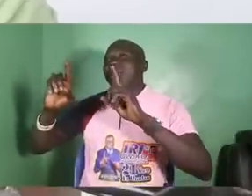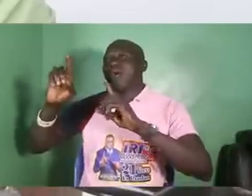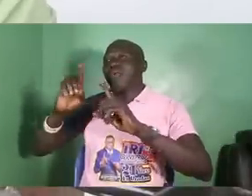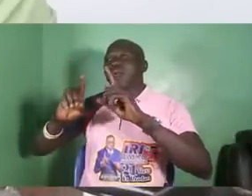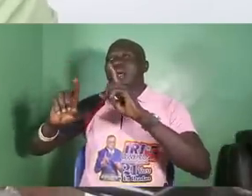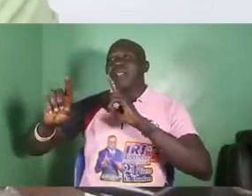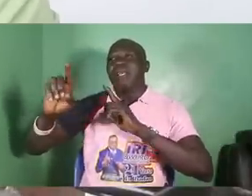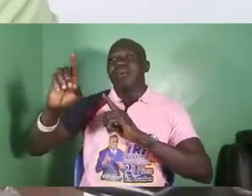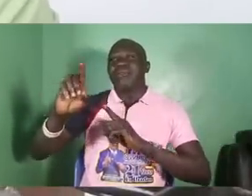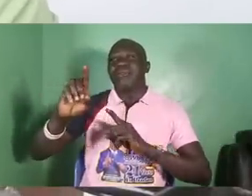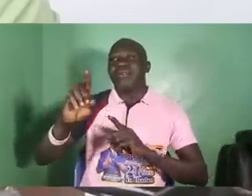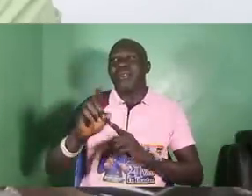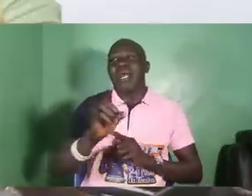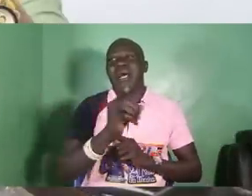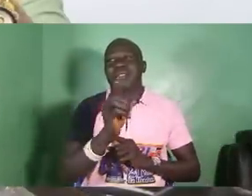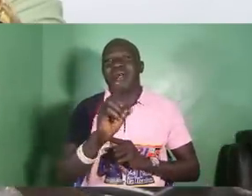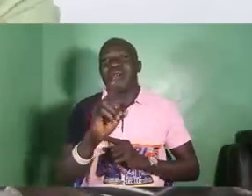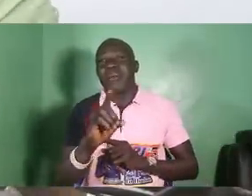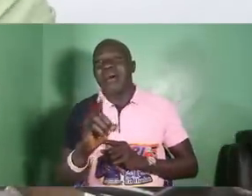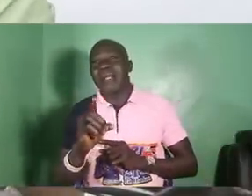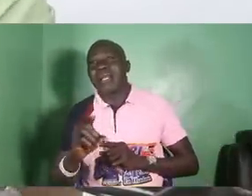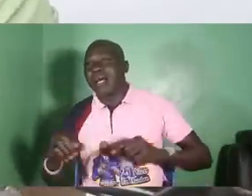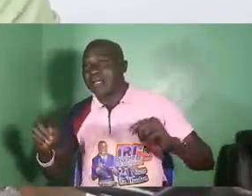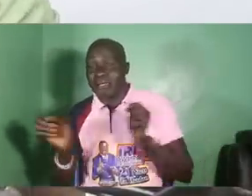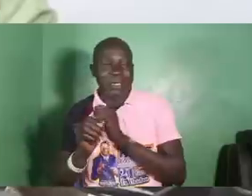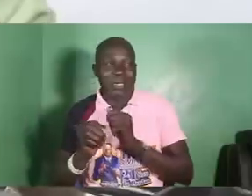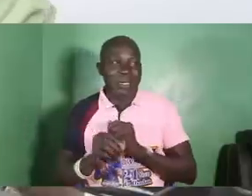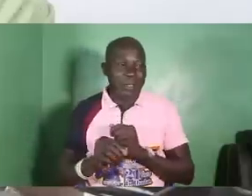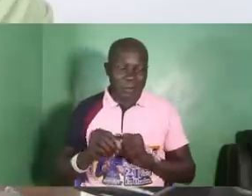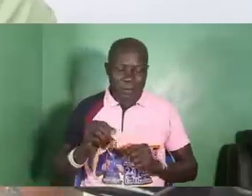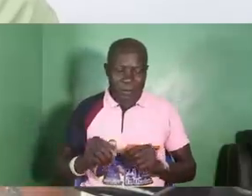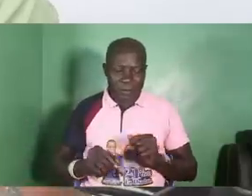ni awi mayemu asoro mata se